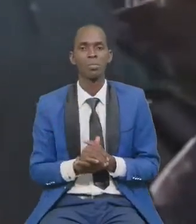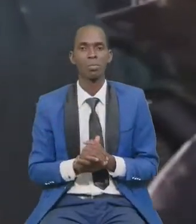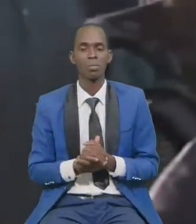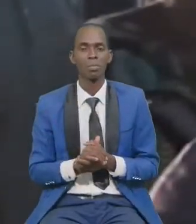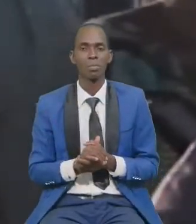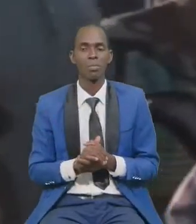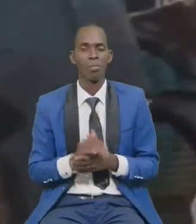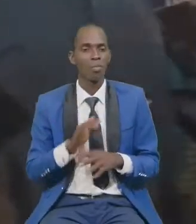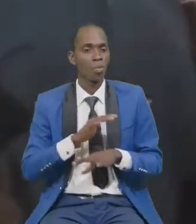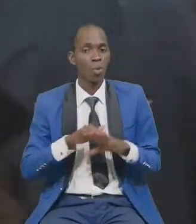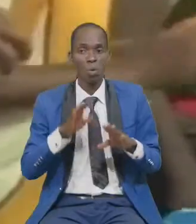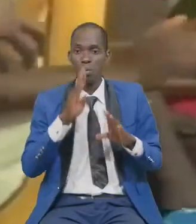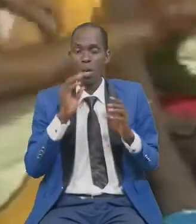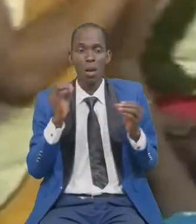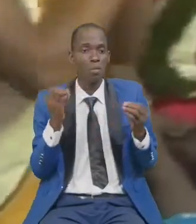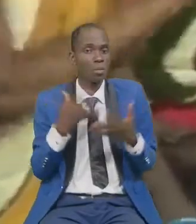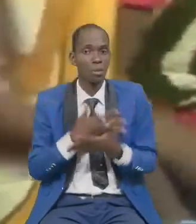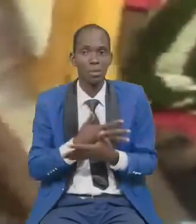Don't be afraid.